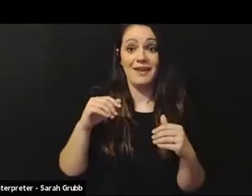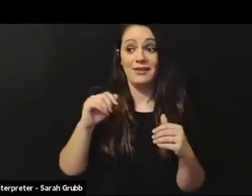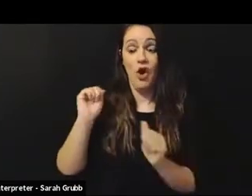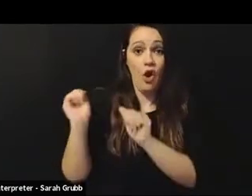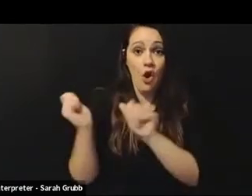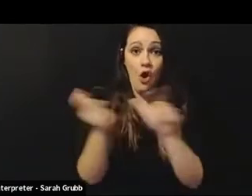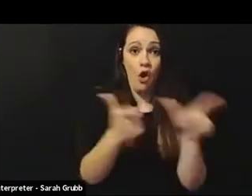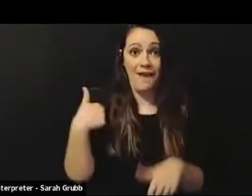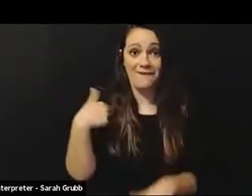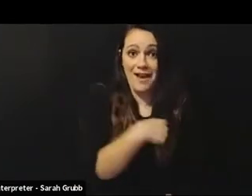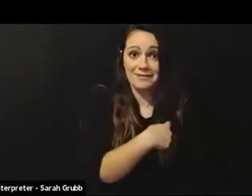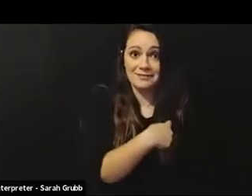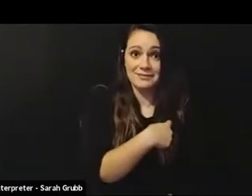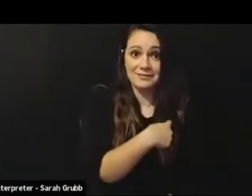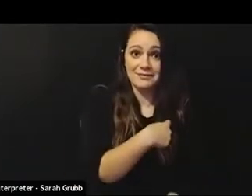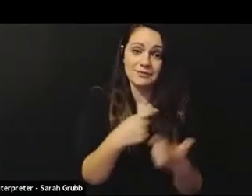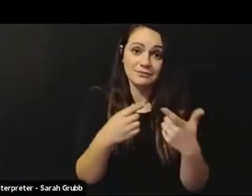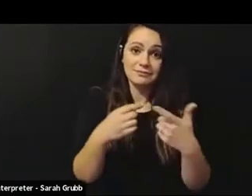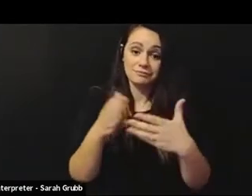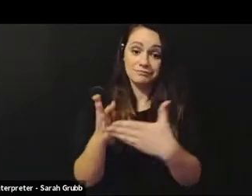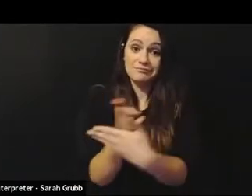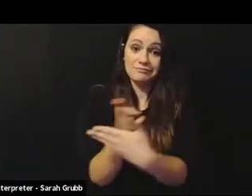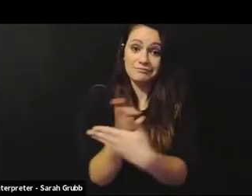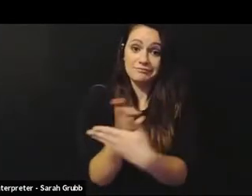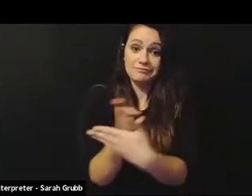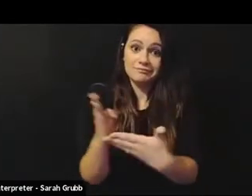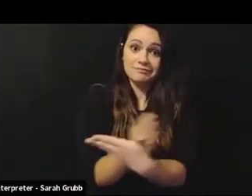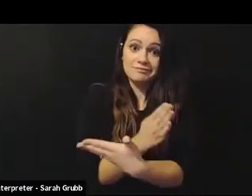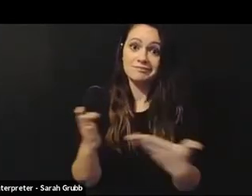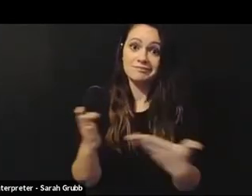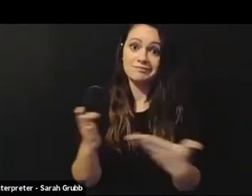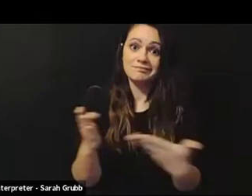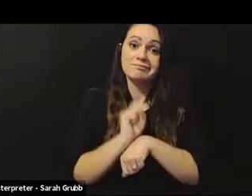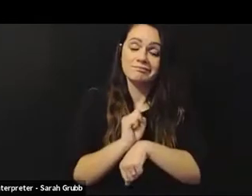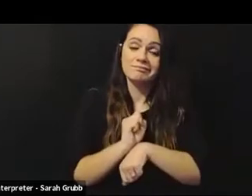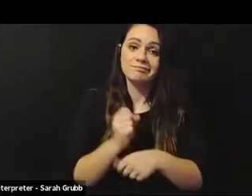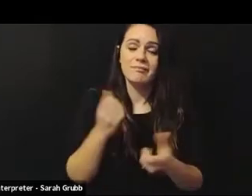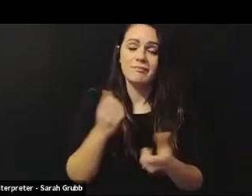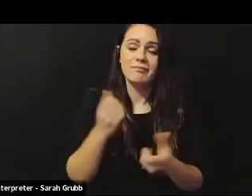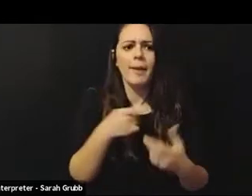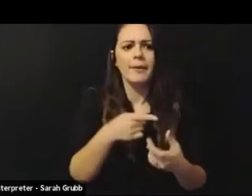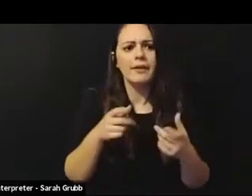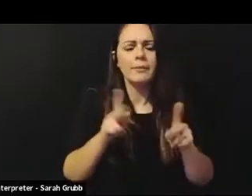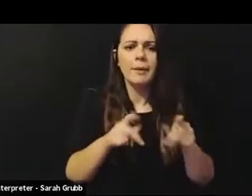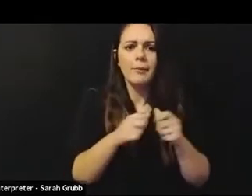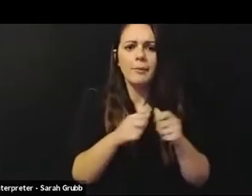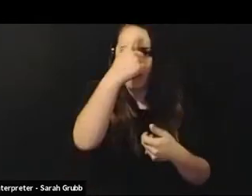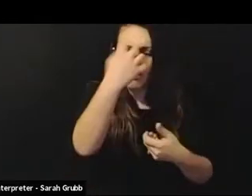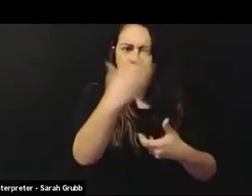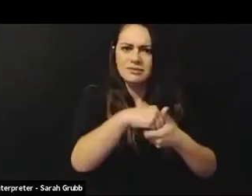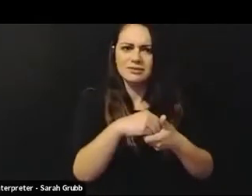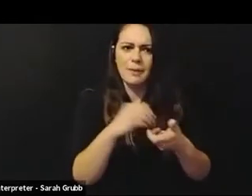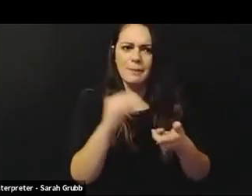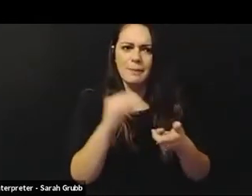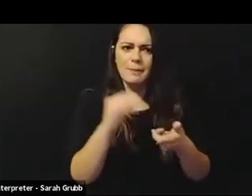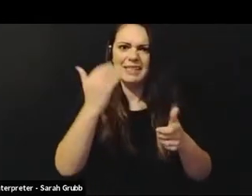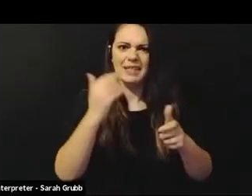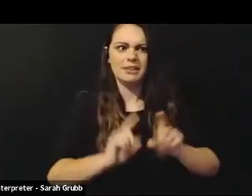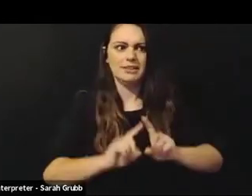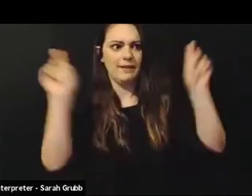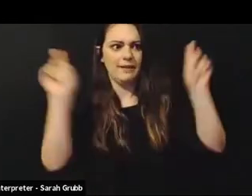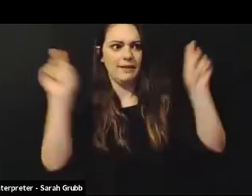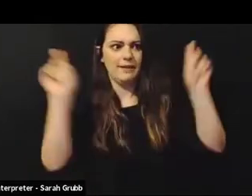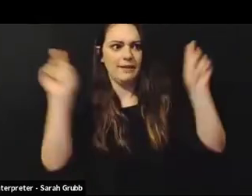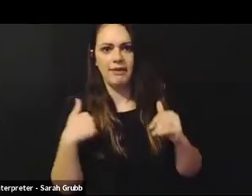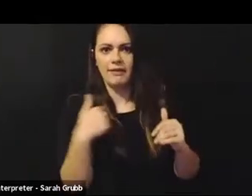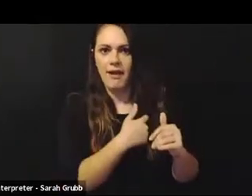So maybe it's individuals with autism seem so kind of different or atypical from us because